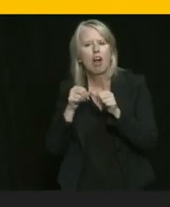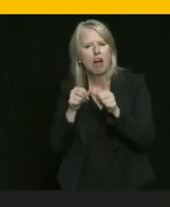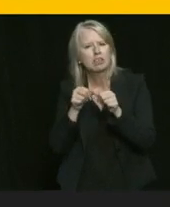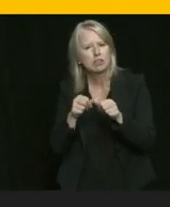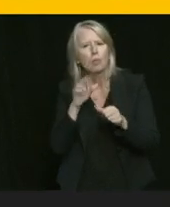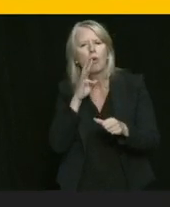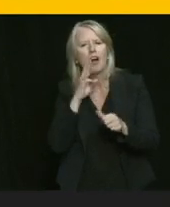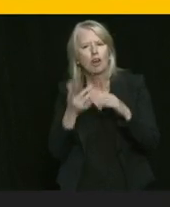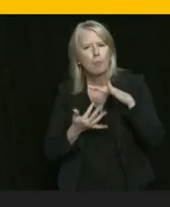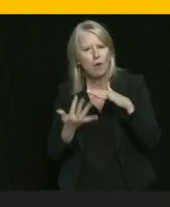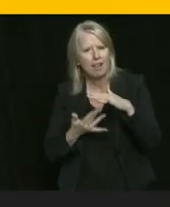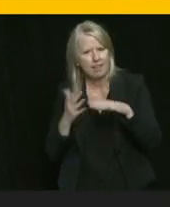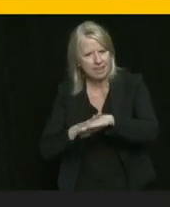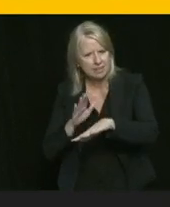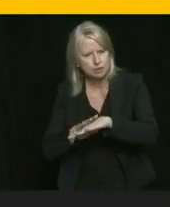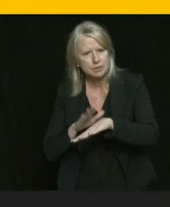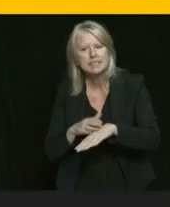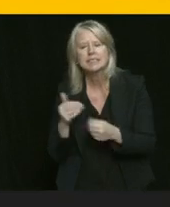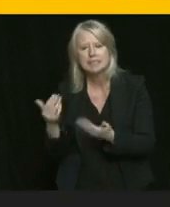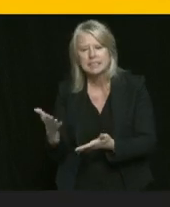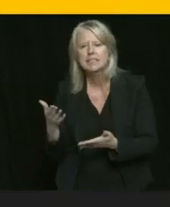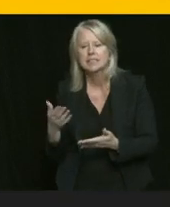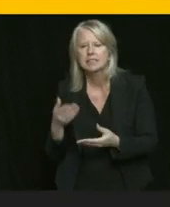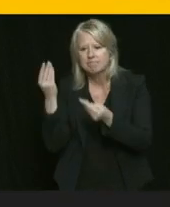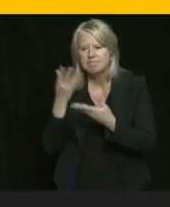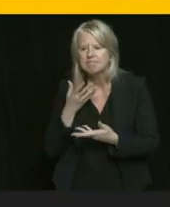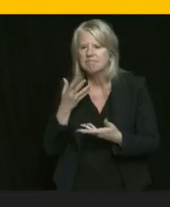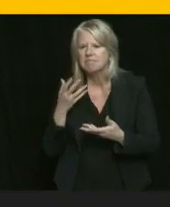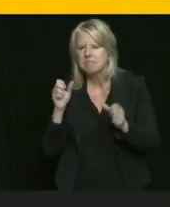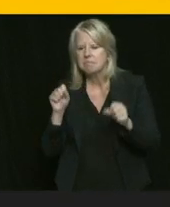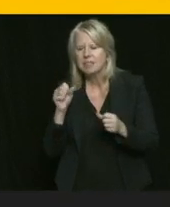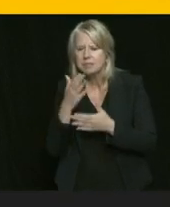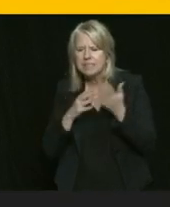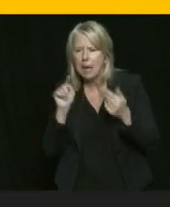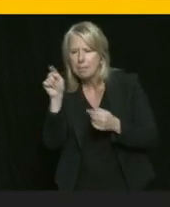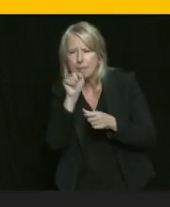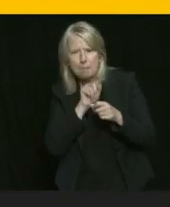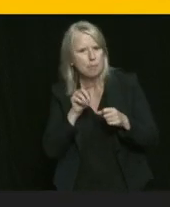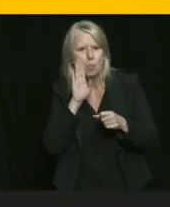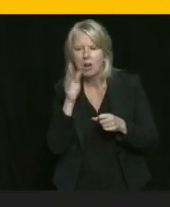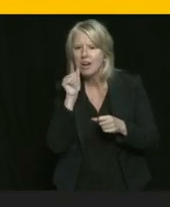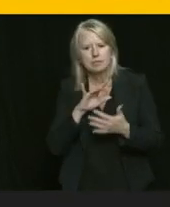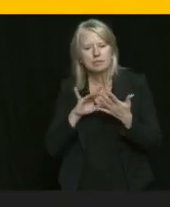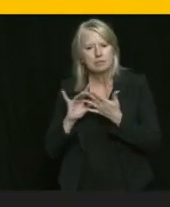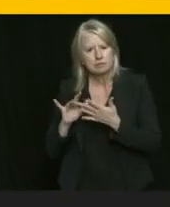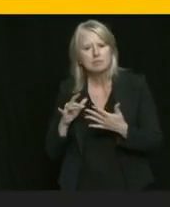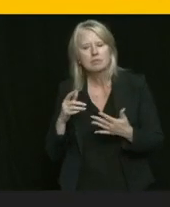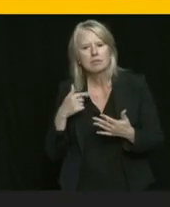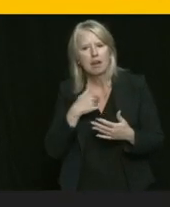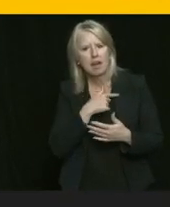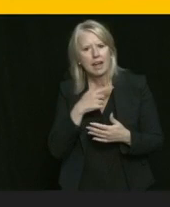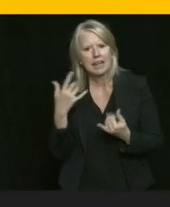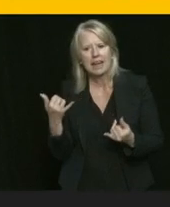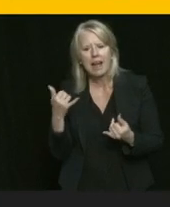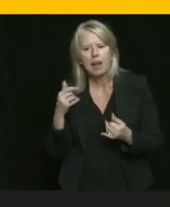large number of them have told us that they probably won't see drinking water, safe drinking water, by the